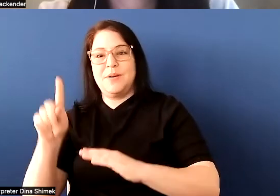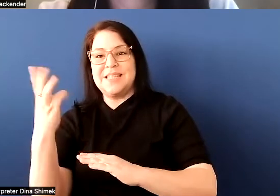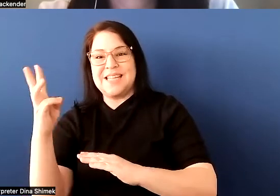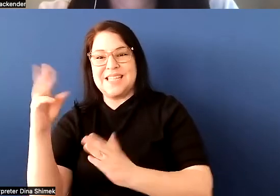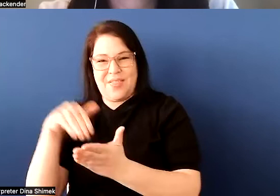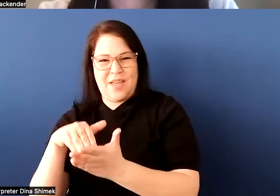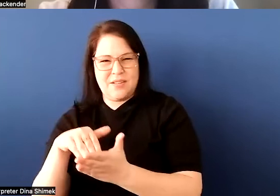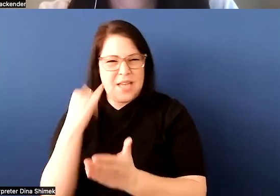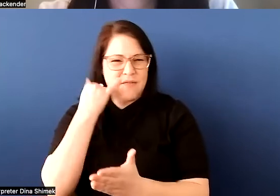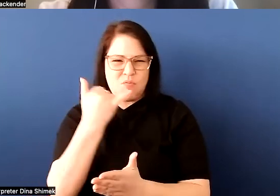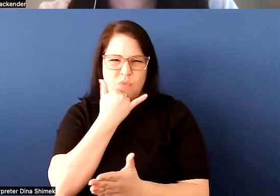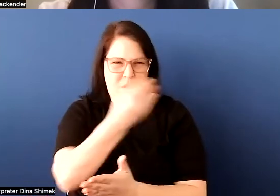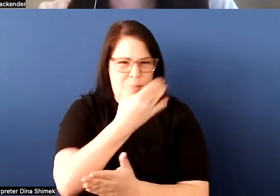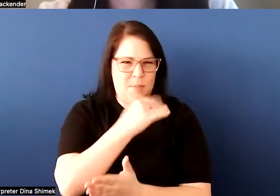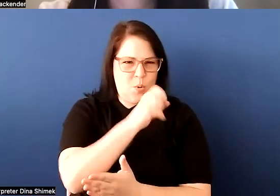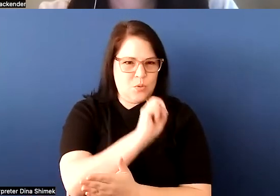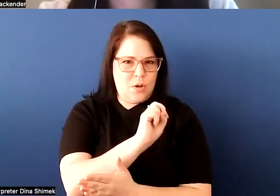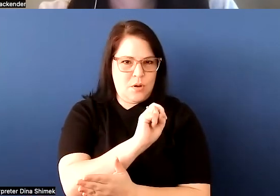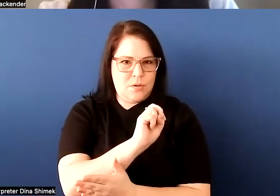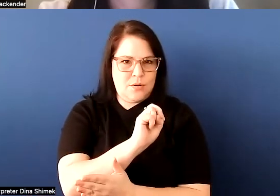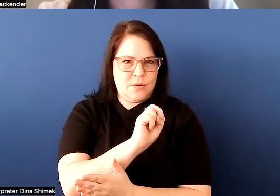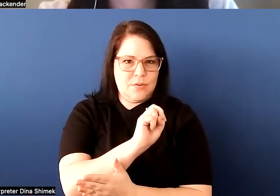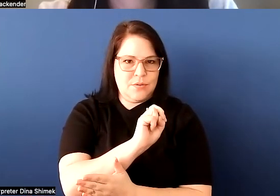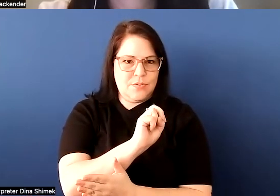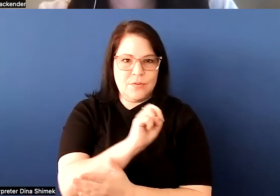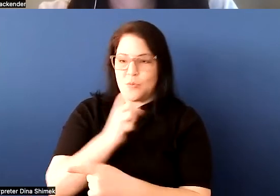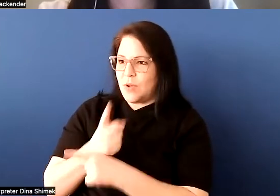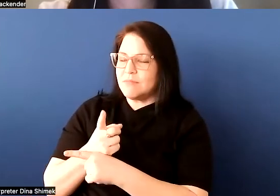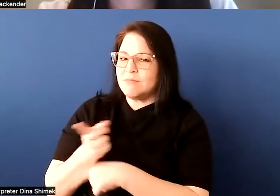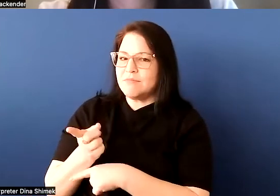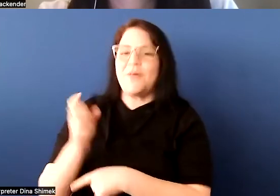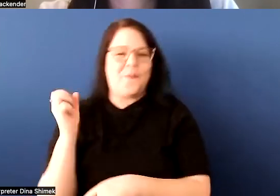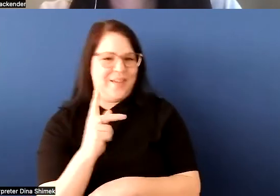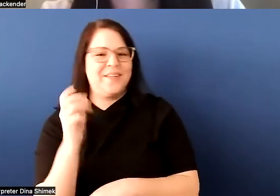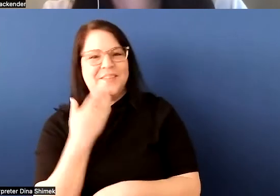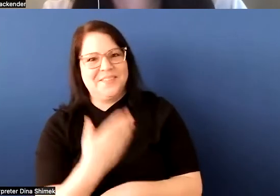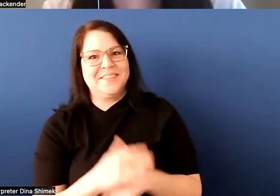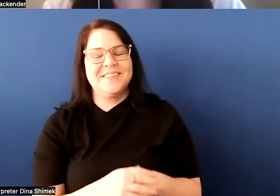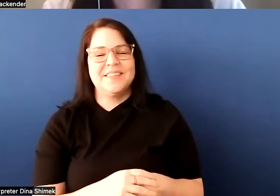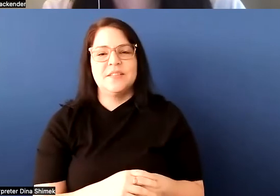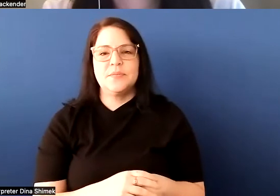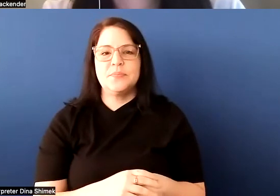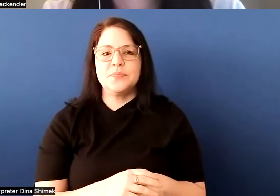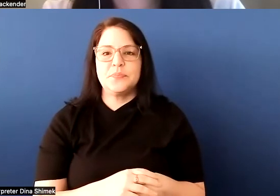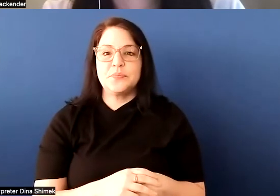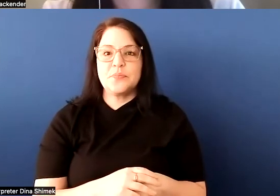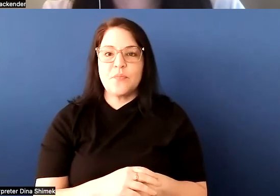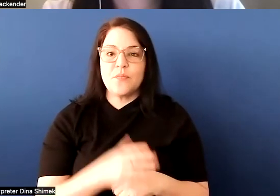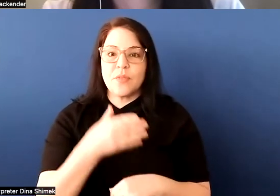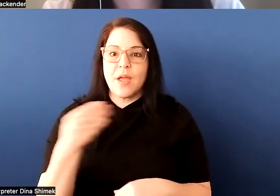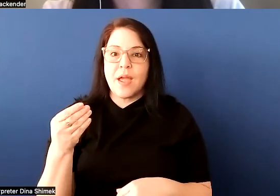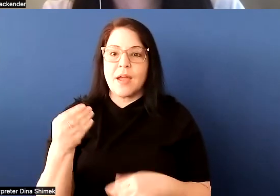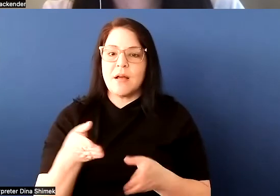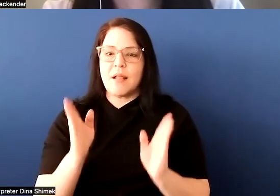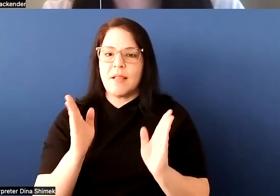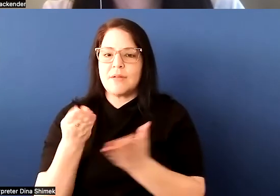Correct me if I'm wrong, John. Per year. Okay, good. And it allows